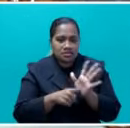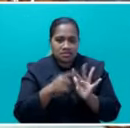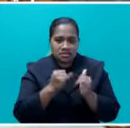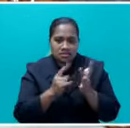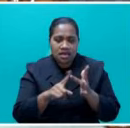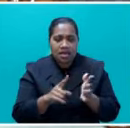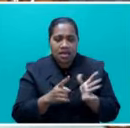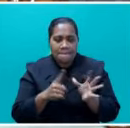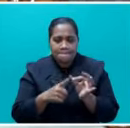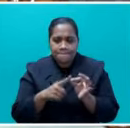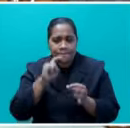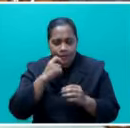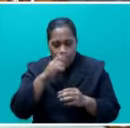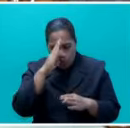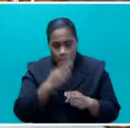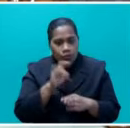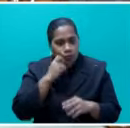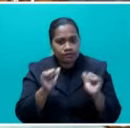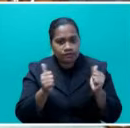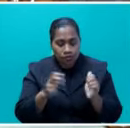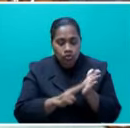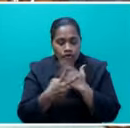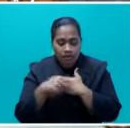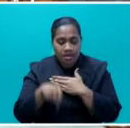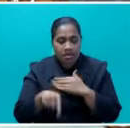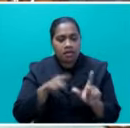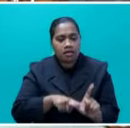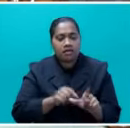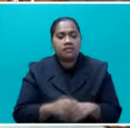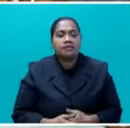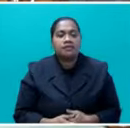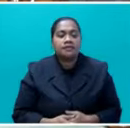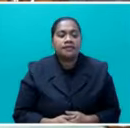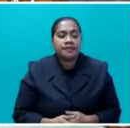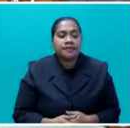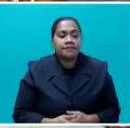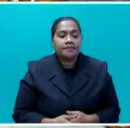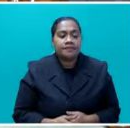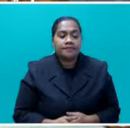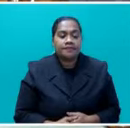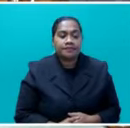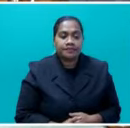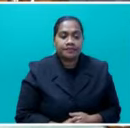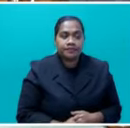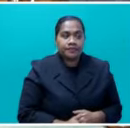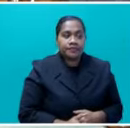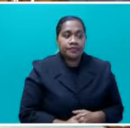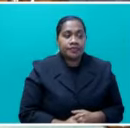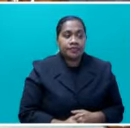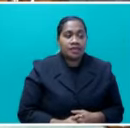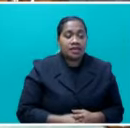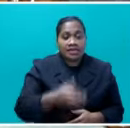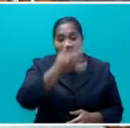year. Mr. Speaker, sir, to date, Walesi has 610,083 registered users on its platform. With Sky Pacific coming